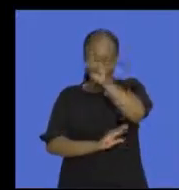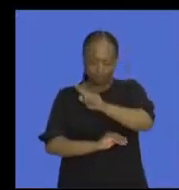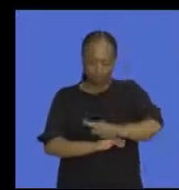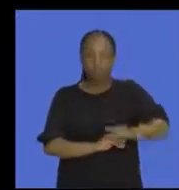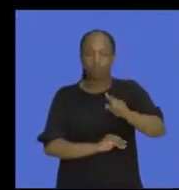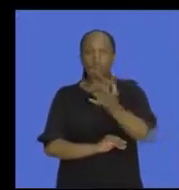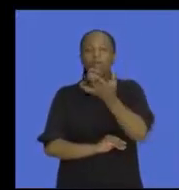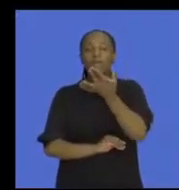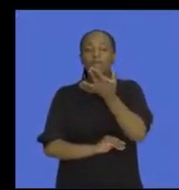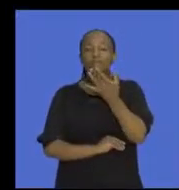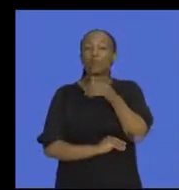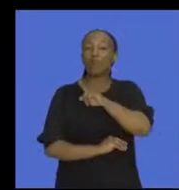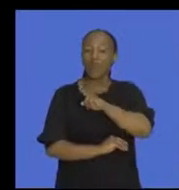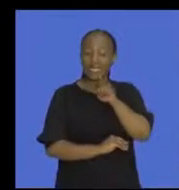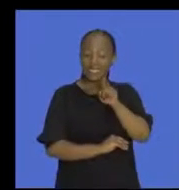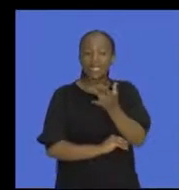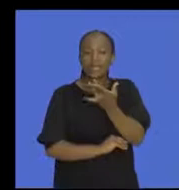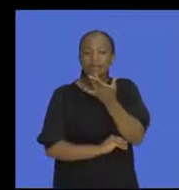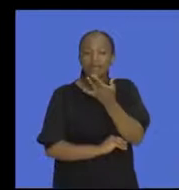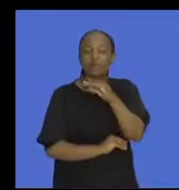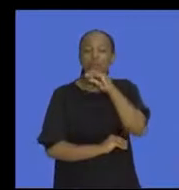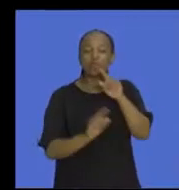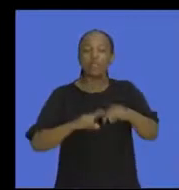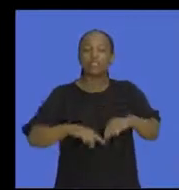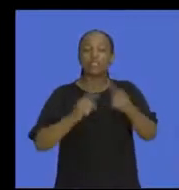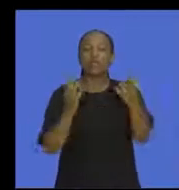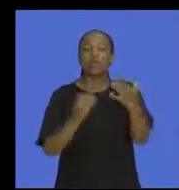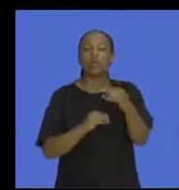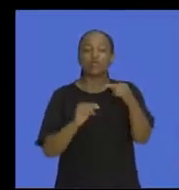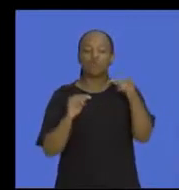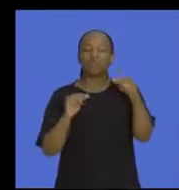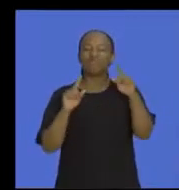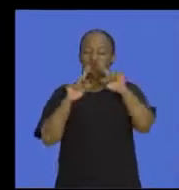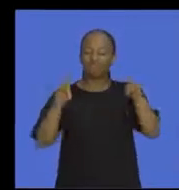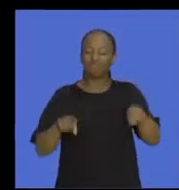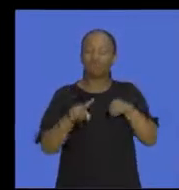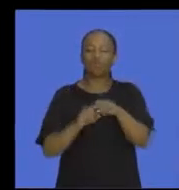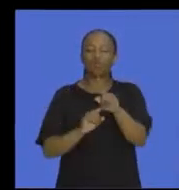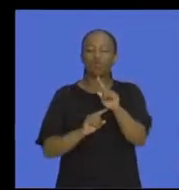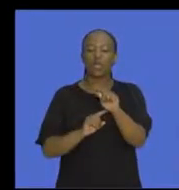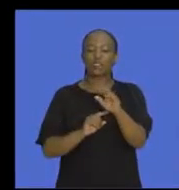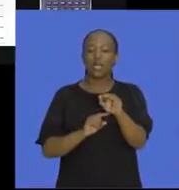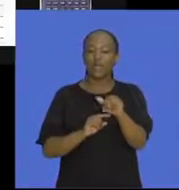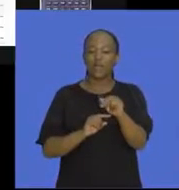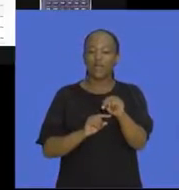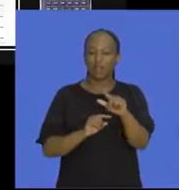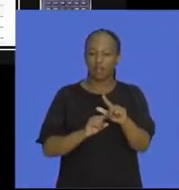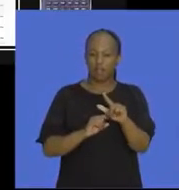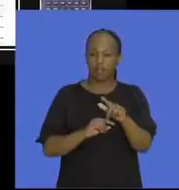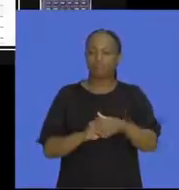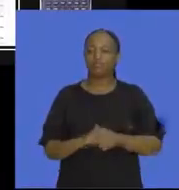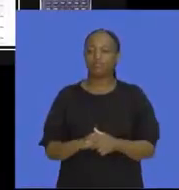the battery, which is our terminal potential difference, and across R1 and R2, right? Okay, so if we go to our